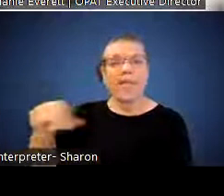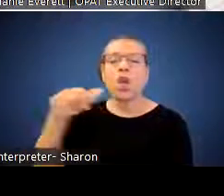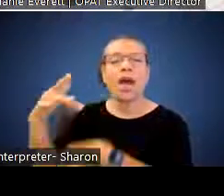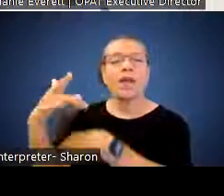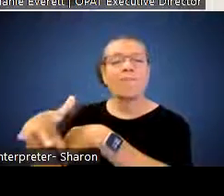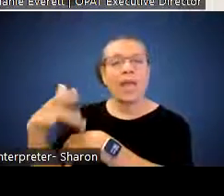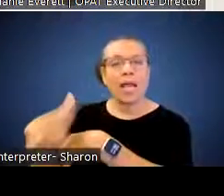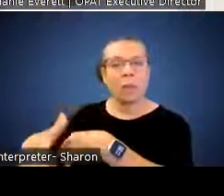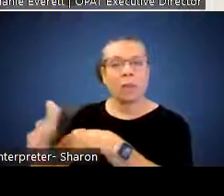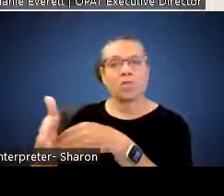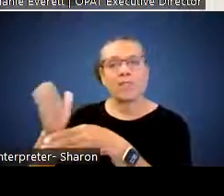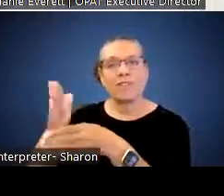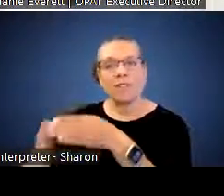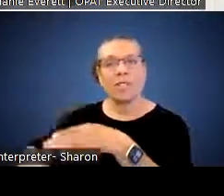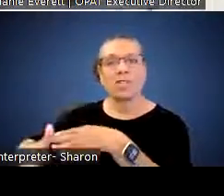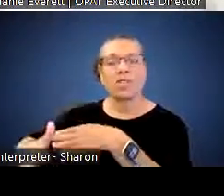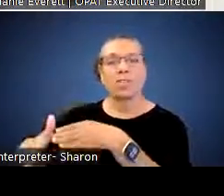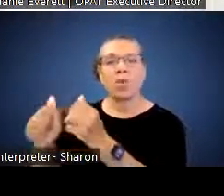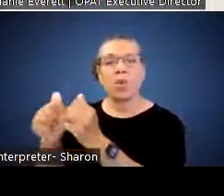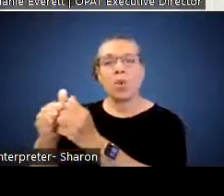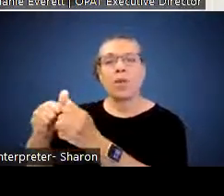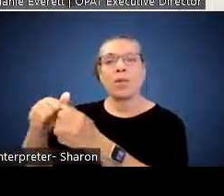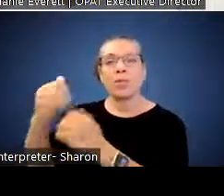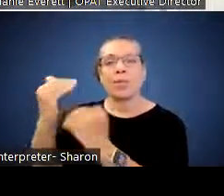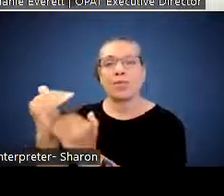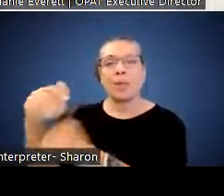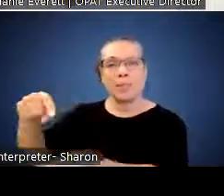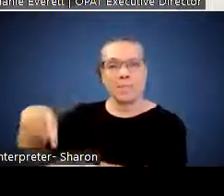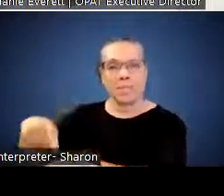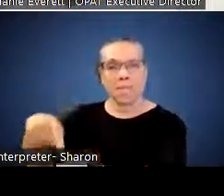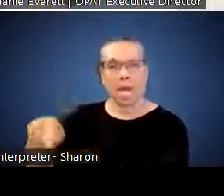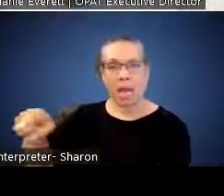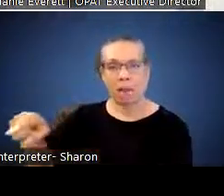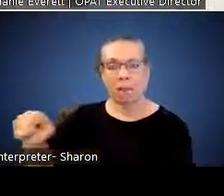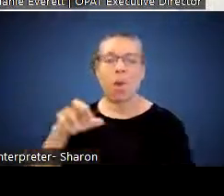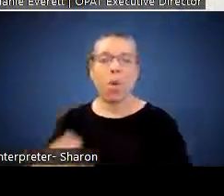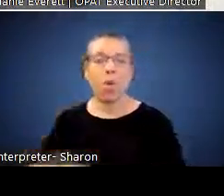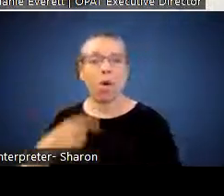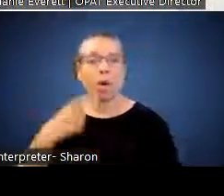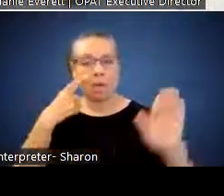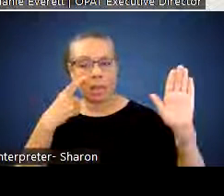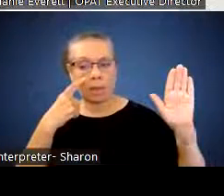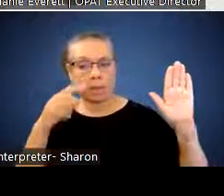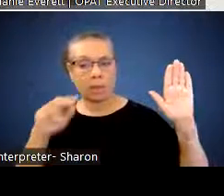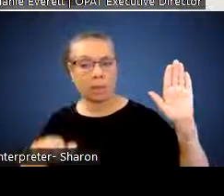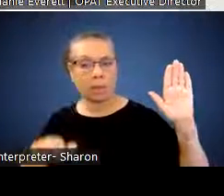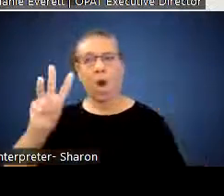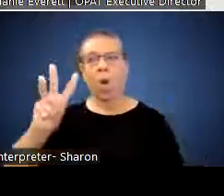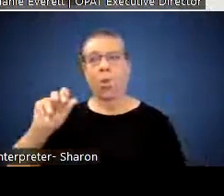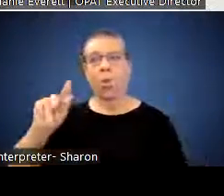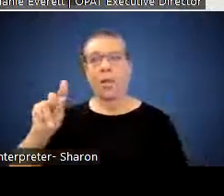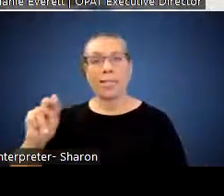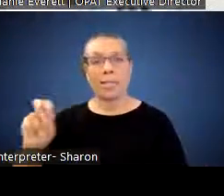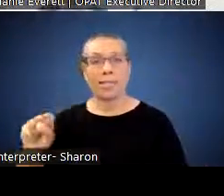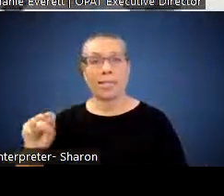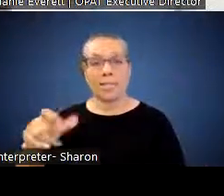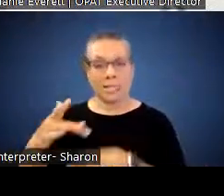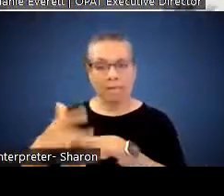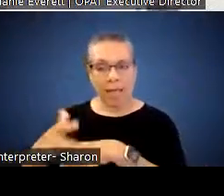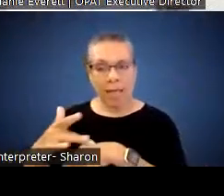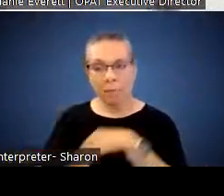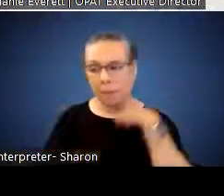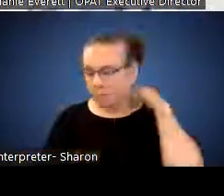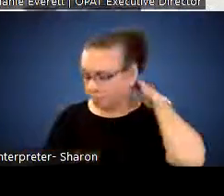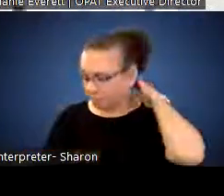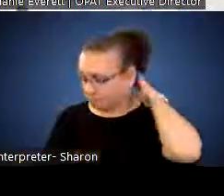through on giving you all the information, or witnesses being available. So we'll have to